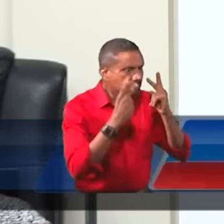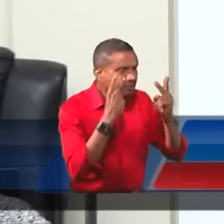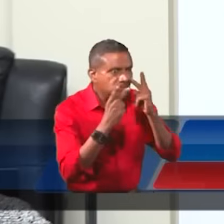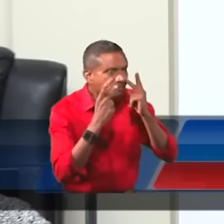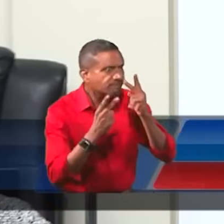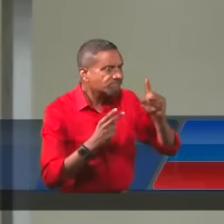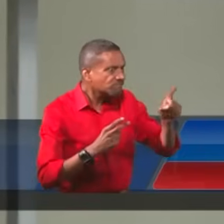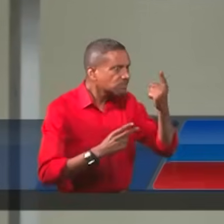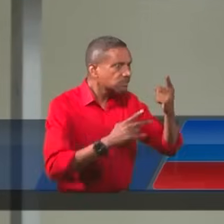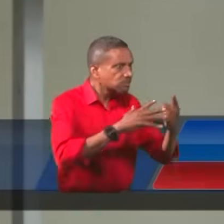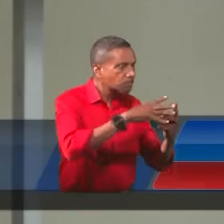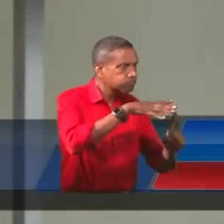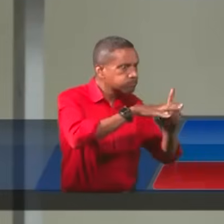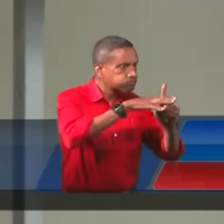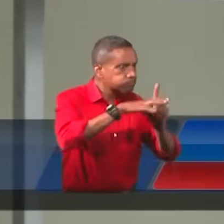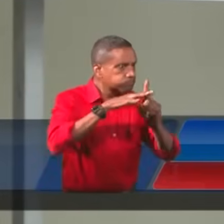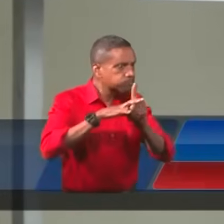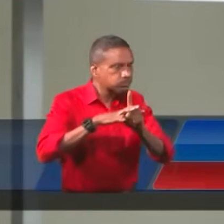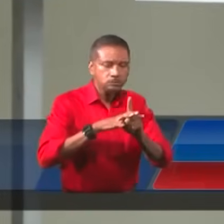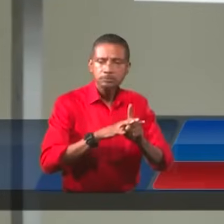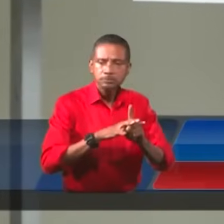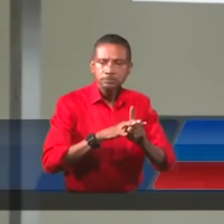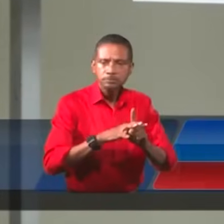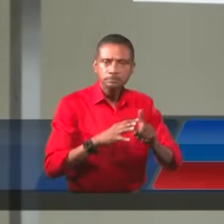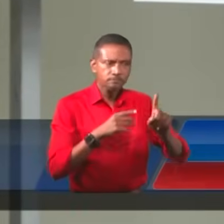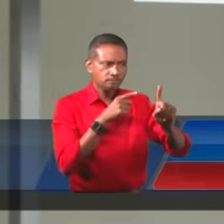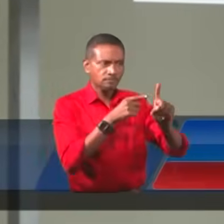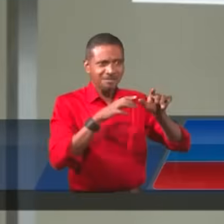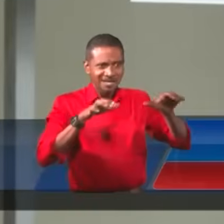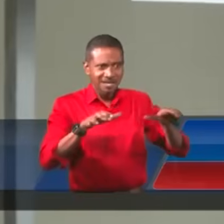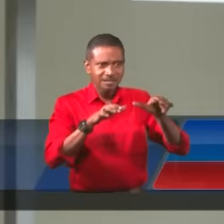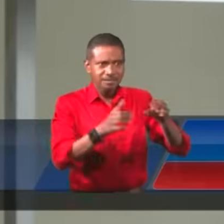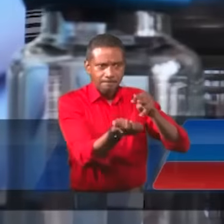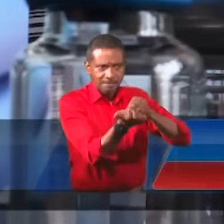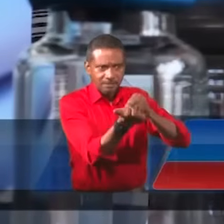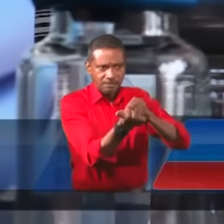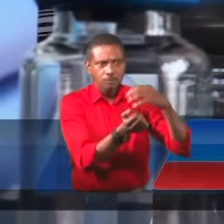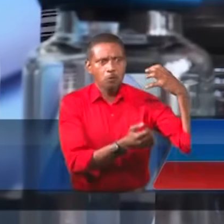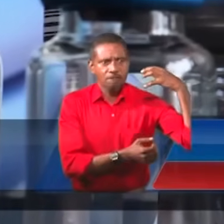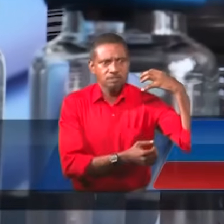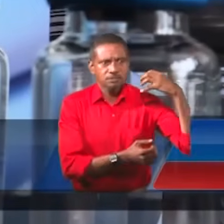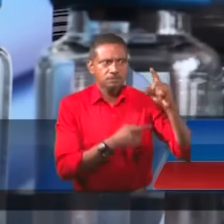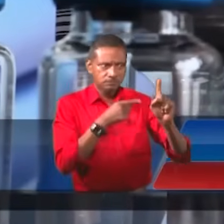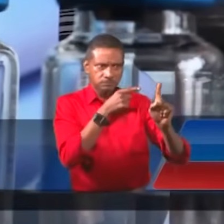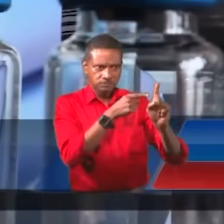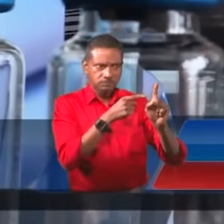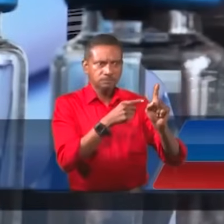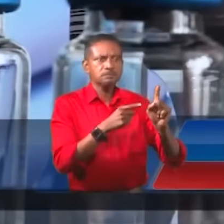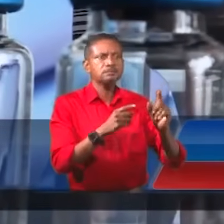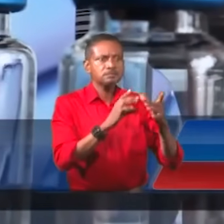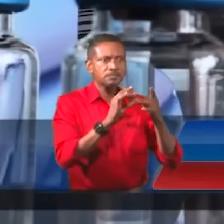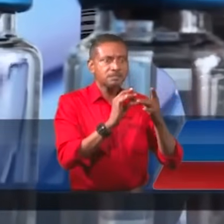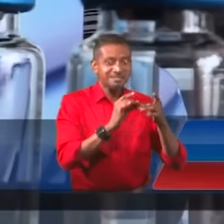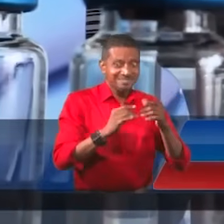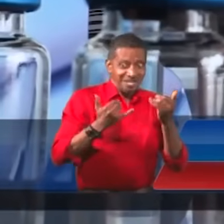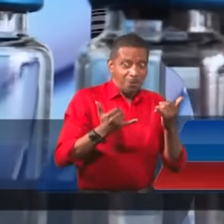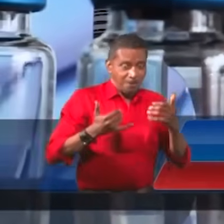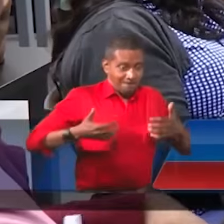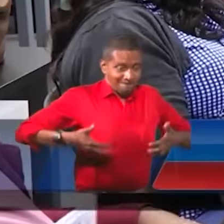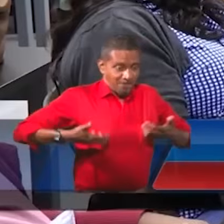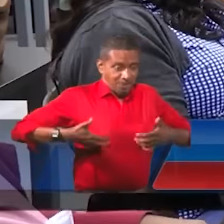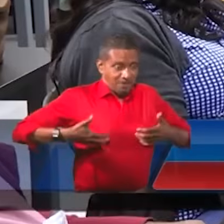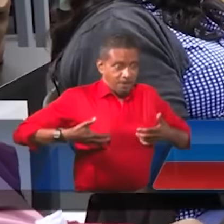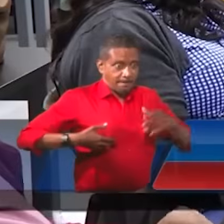first case. Acting County Medical Officer Dr. Cadell Jessamy also noted with the presence of monkeypox